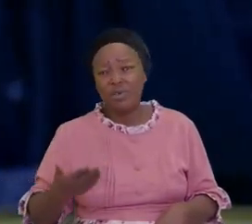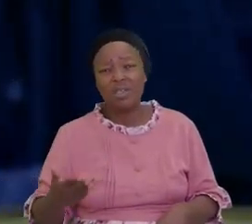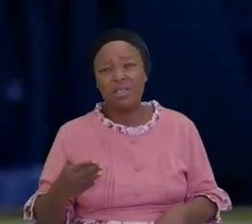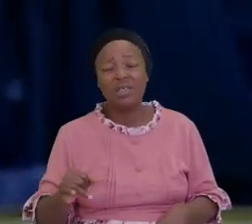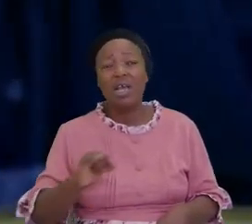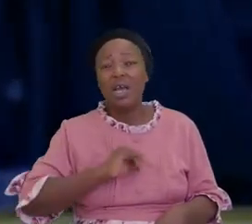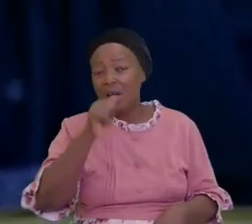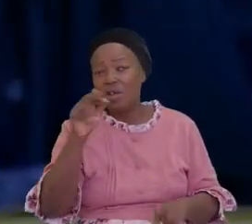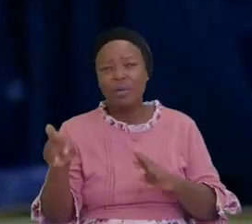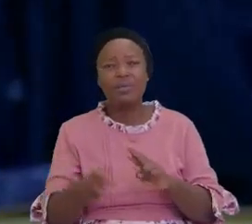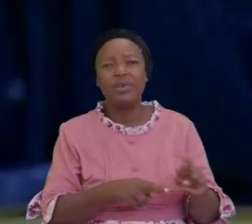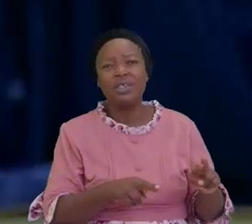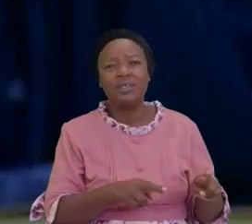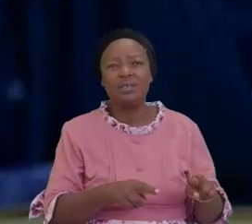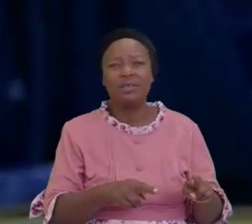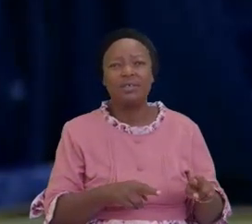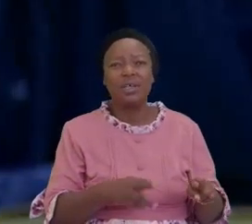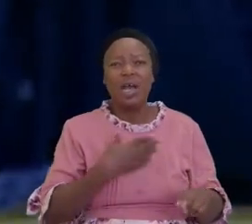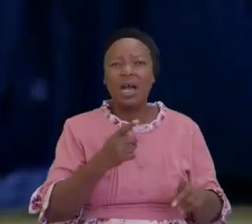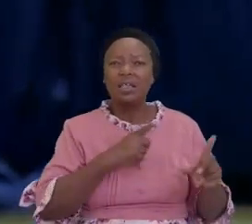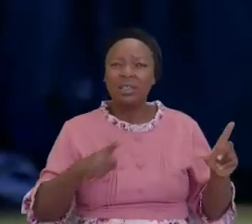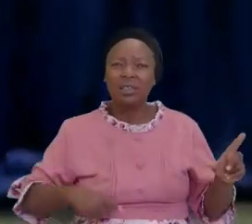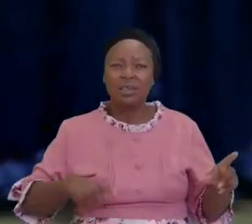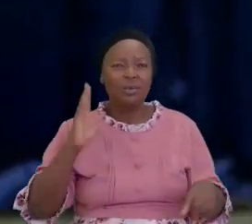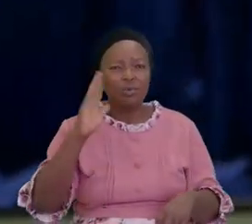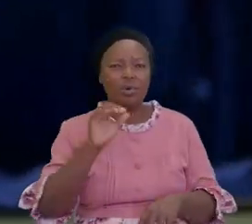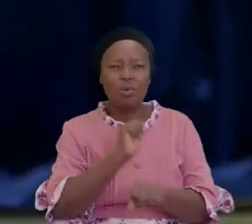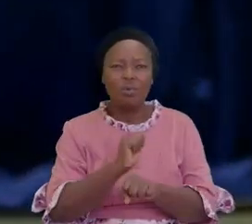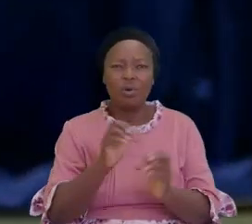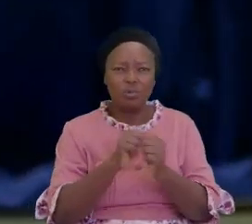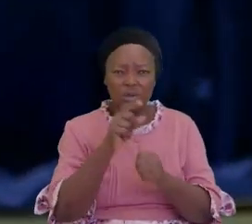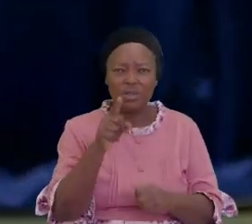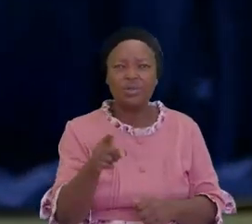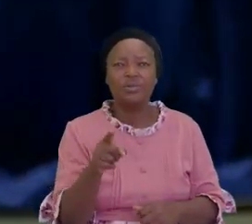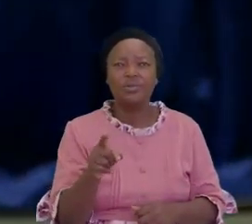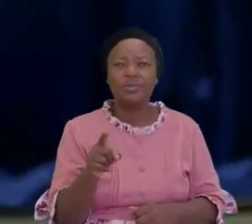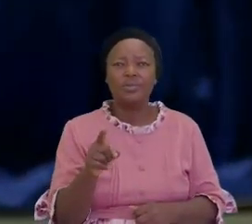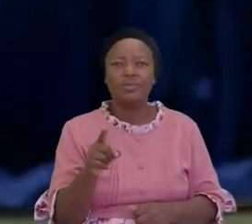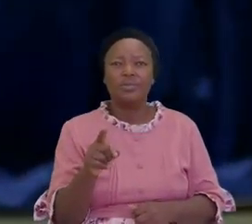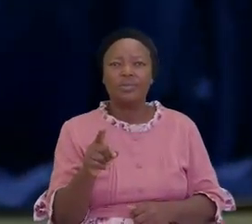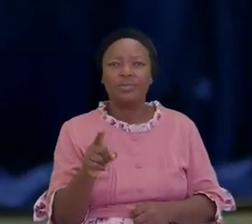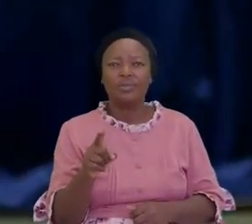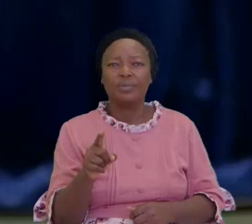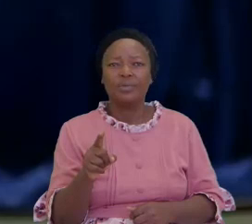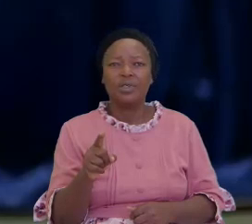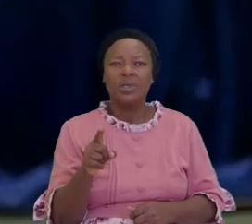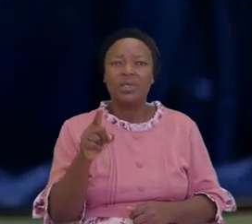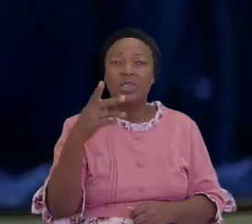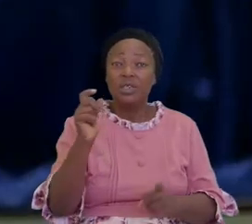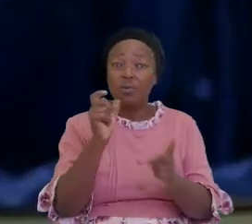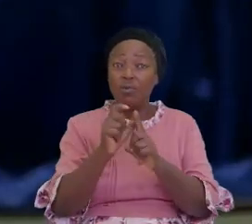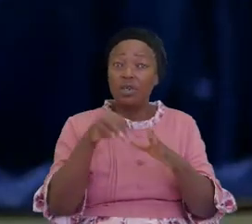ready. And the Lord will walk with you. The word in your